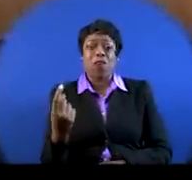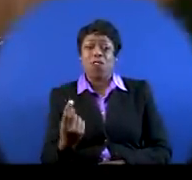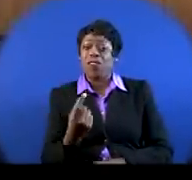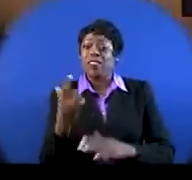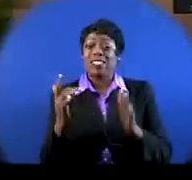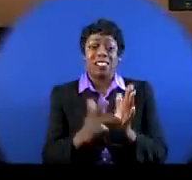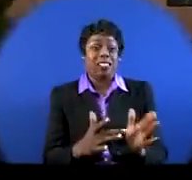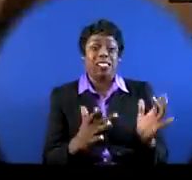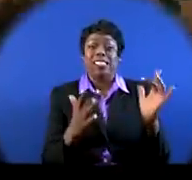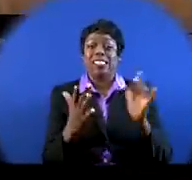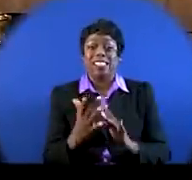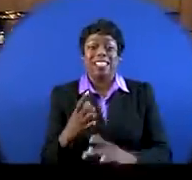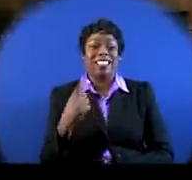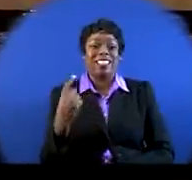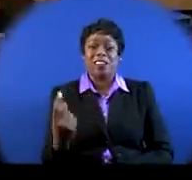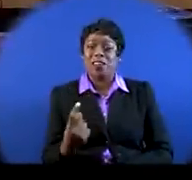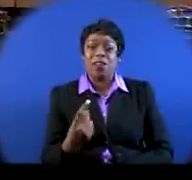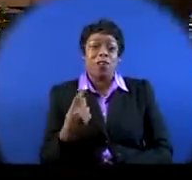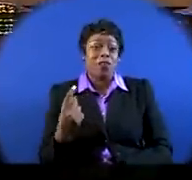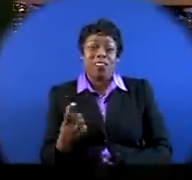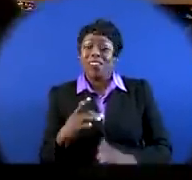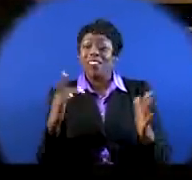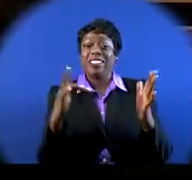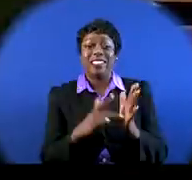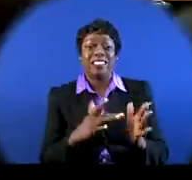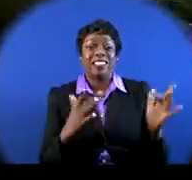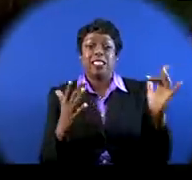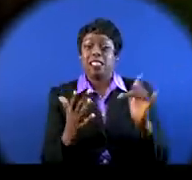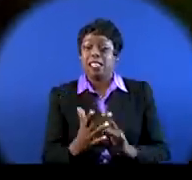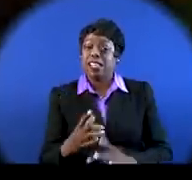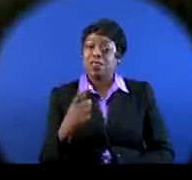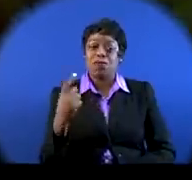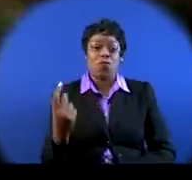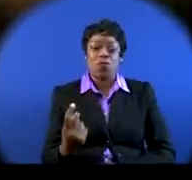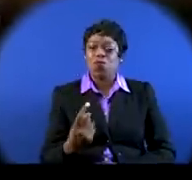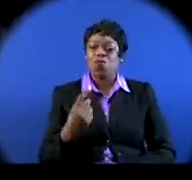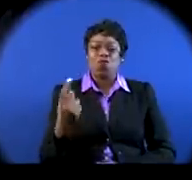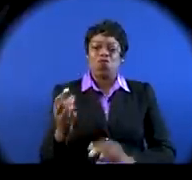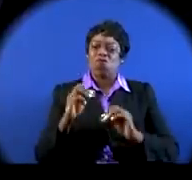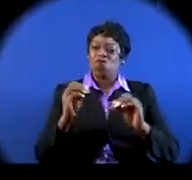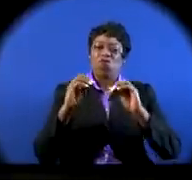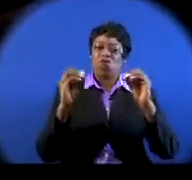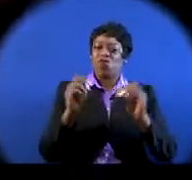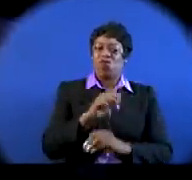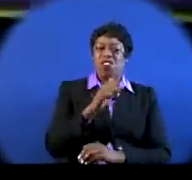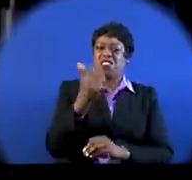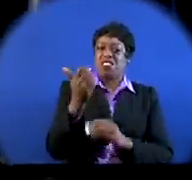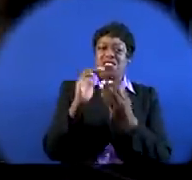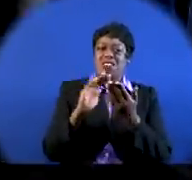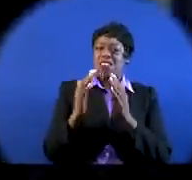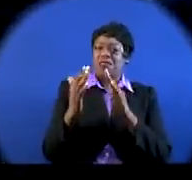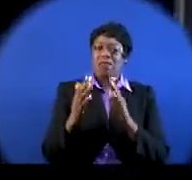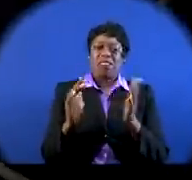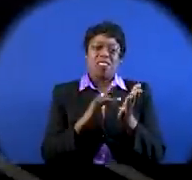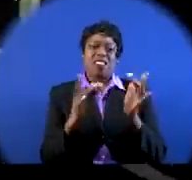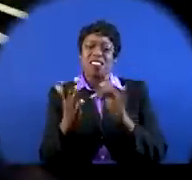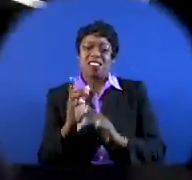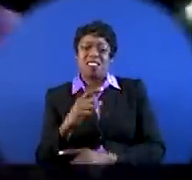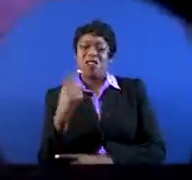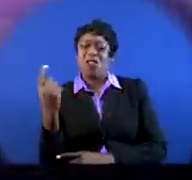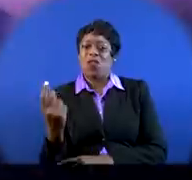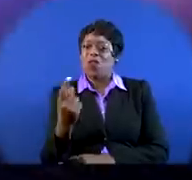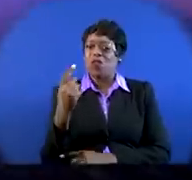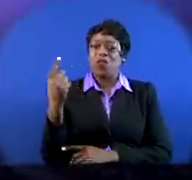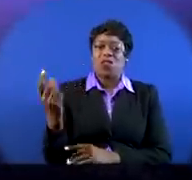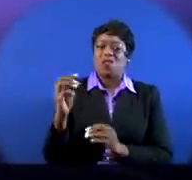Jesus only. Jesus him. Nobody but Jesus. Nobody but